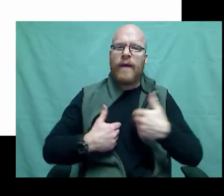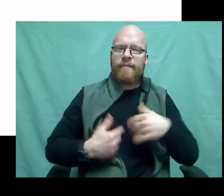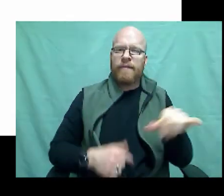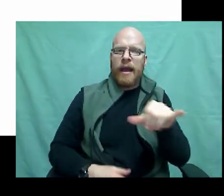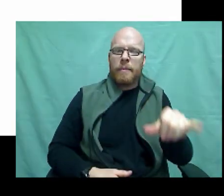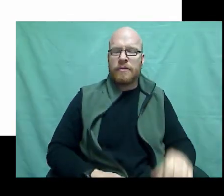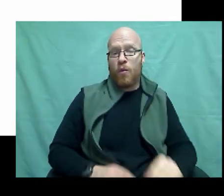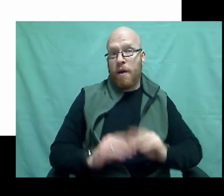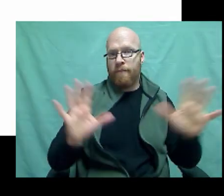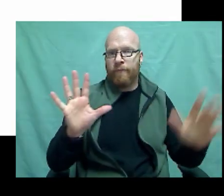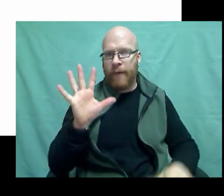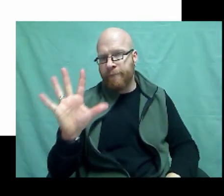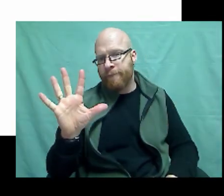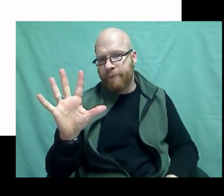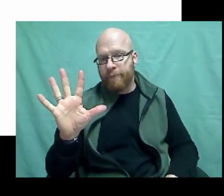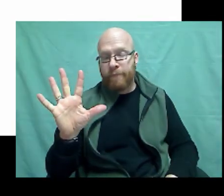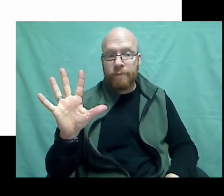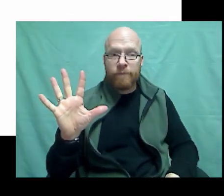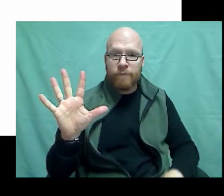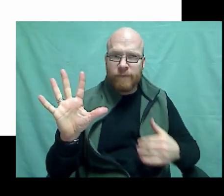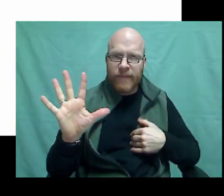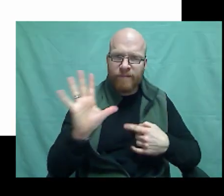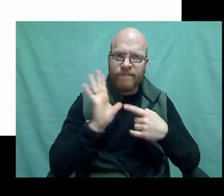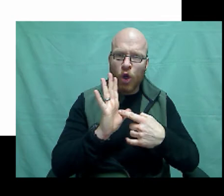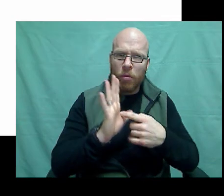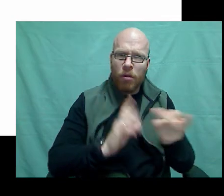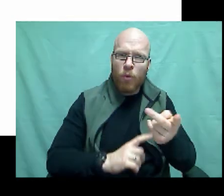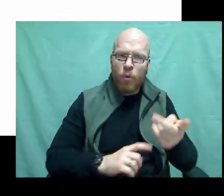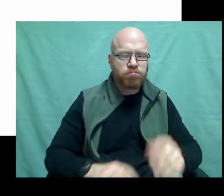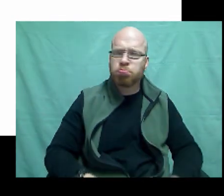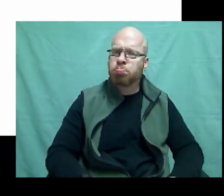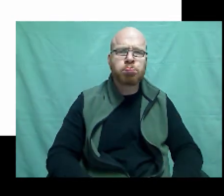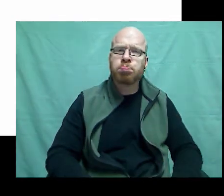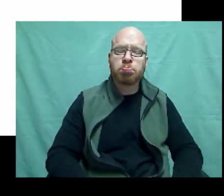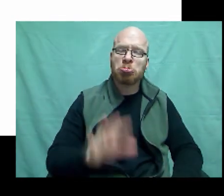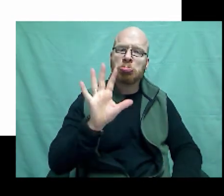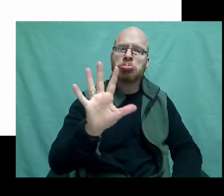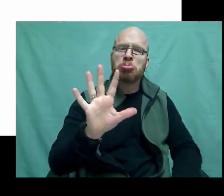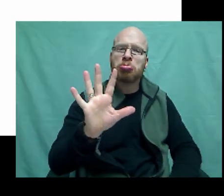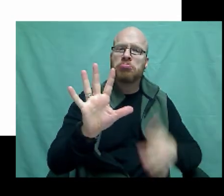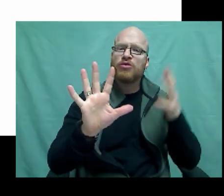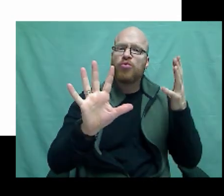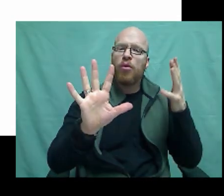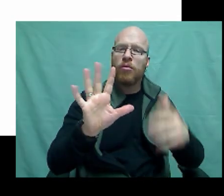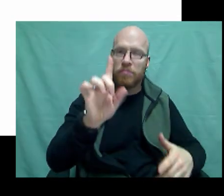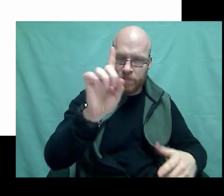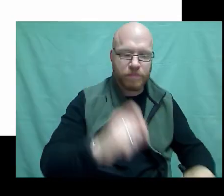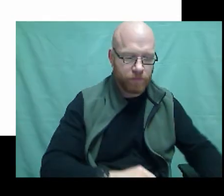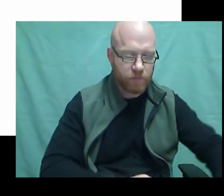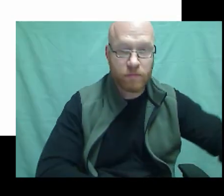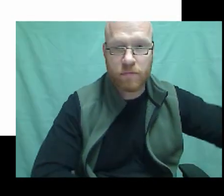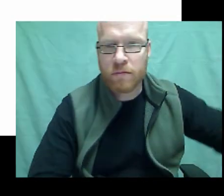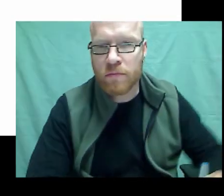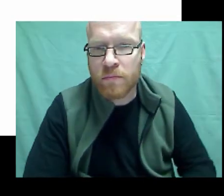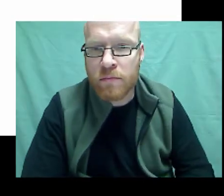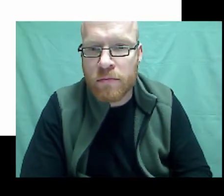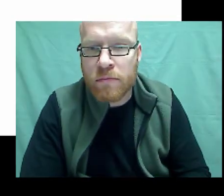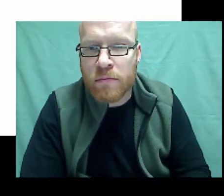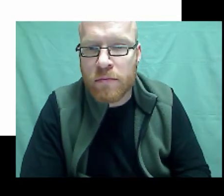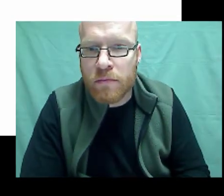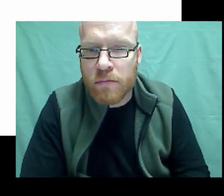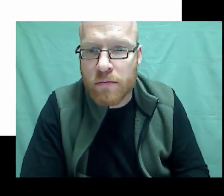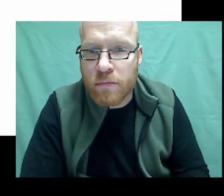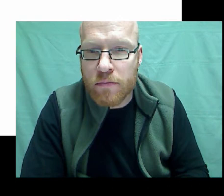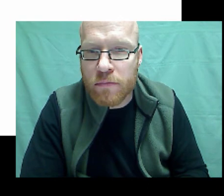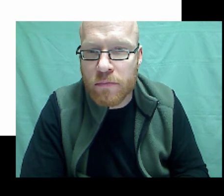Now, what do these two terms have in common? Well, 5, and they both don't contain a variable. So only we'll take 5